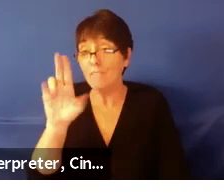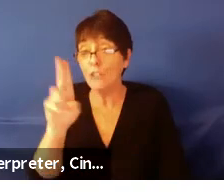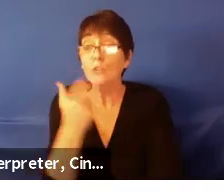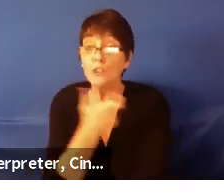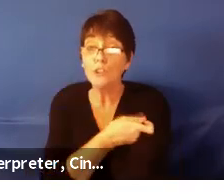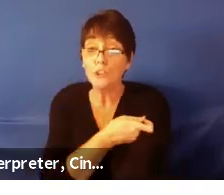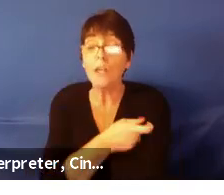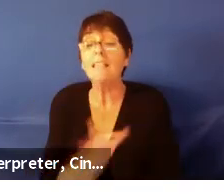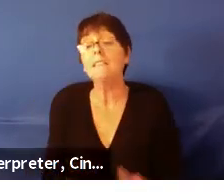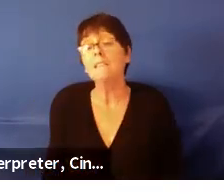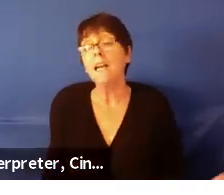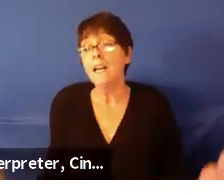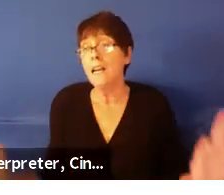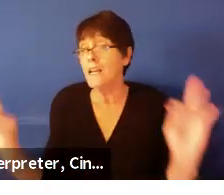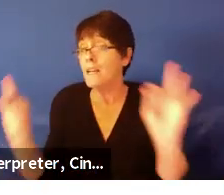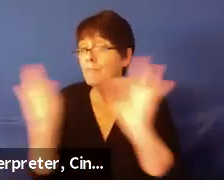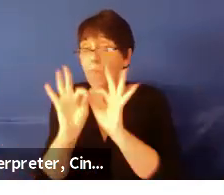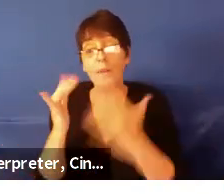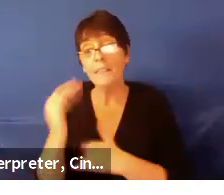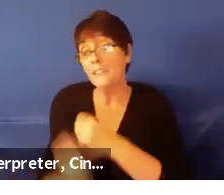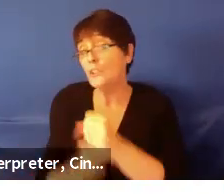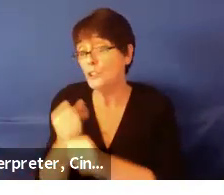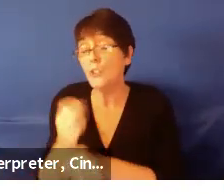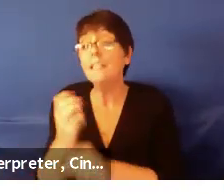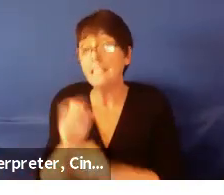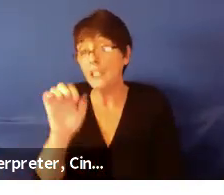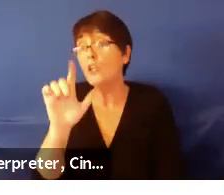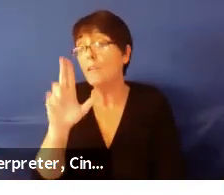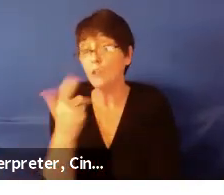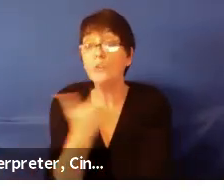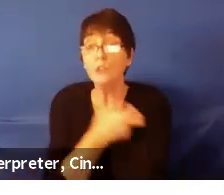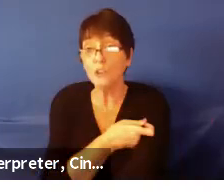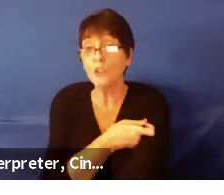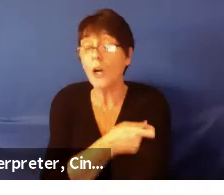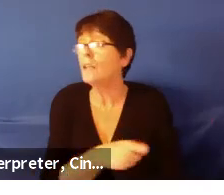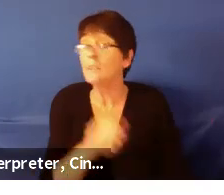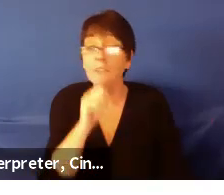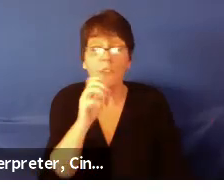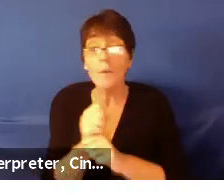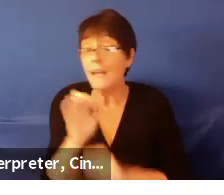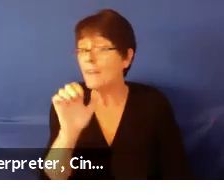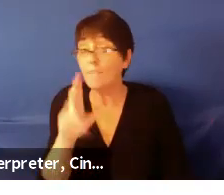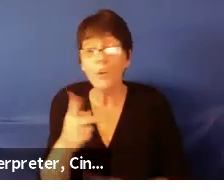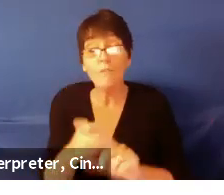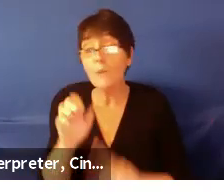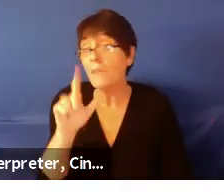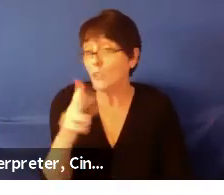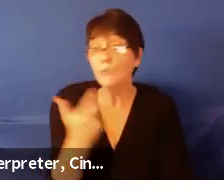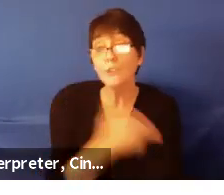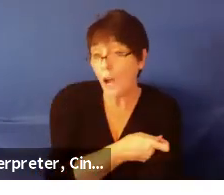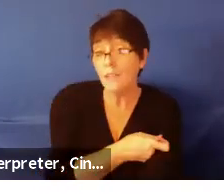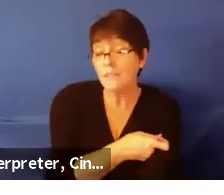It's critically important this season to get your flu shot. You don't get the flu from the flu shot,